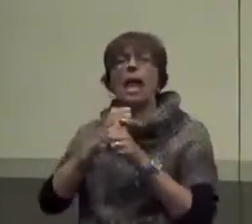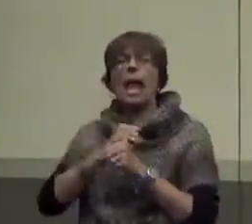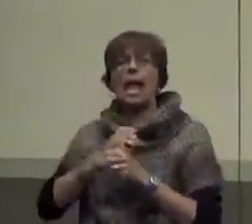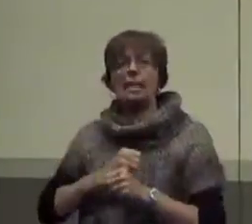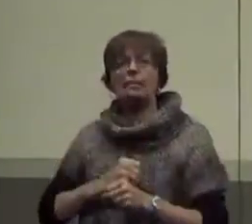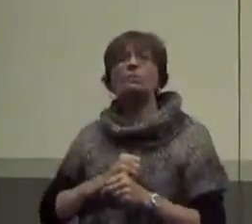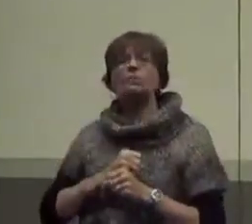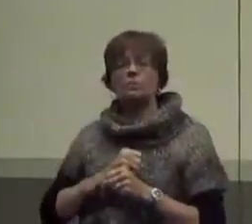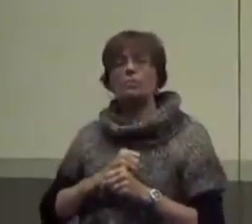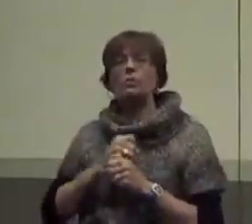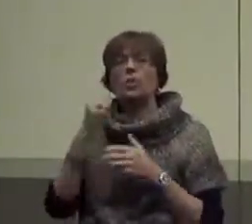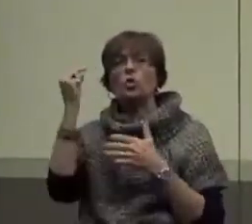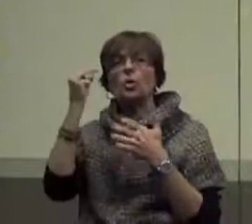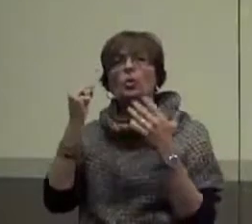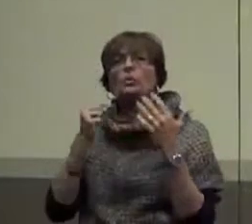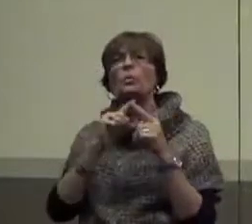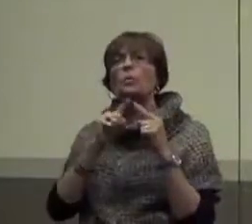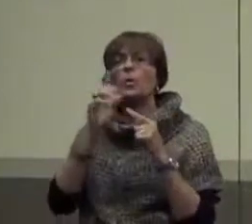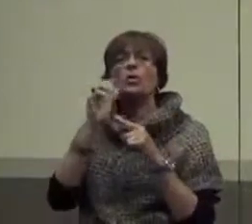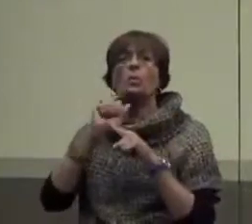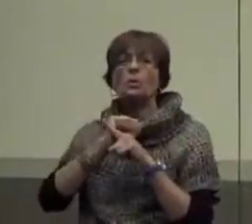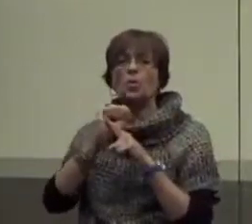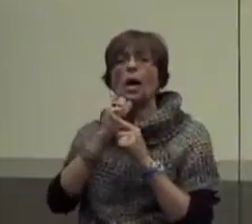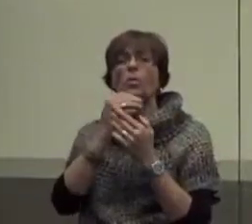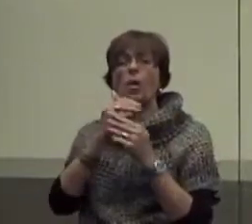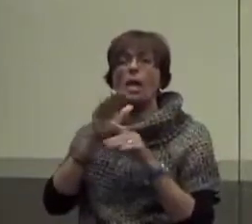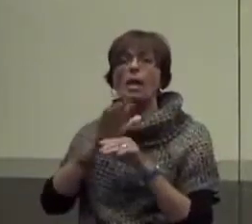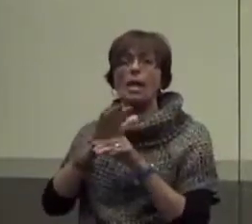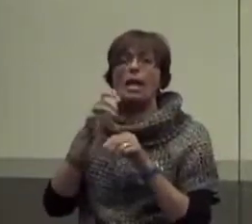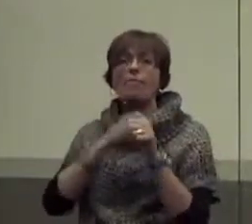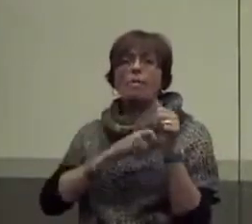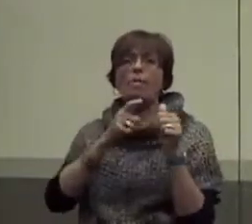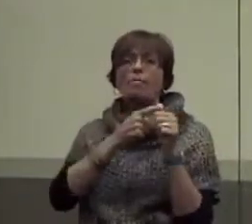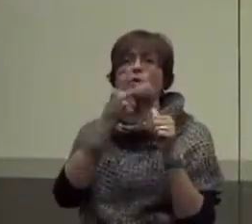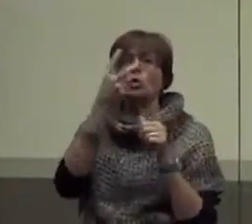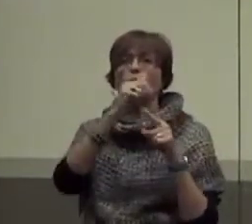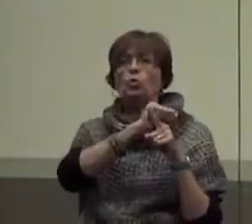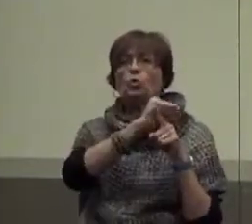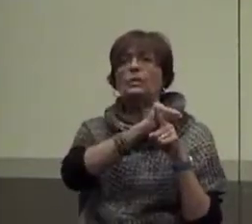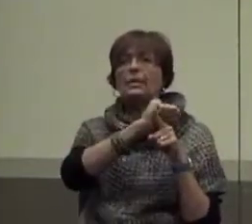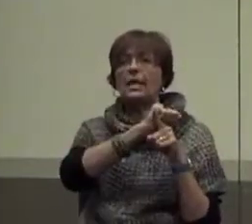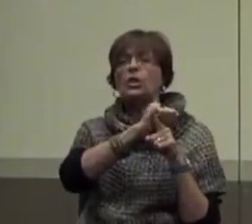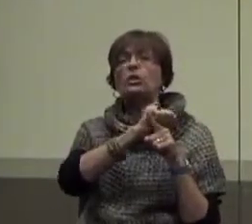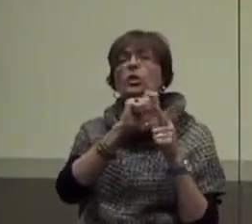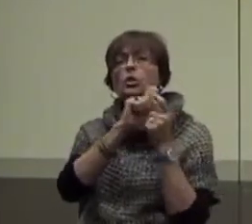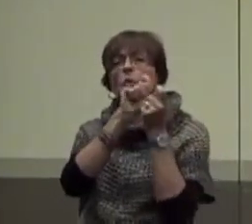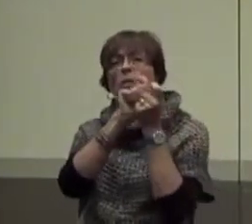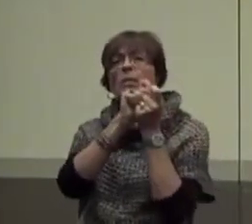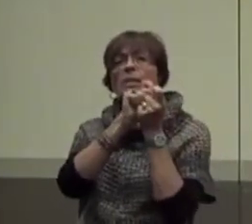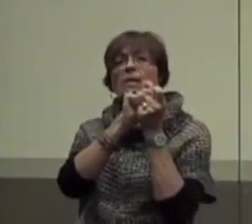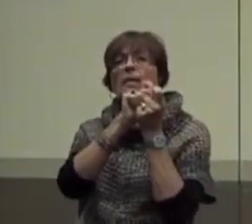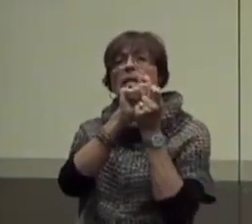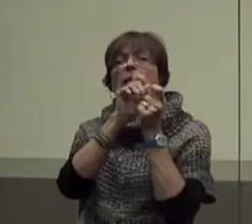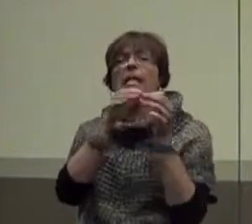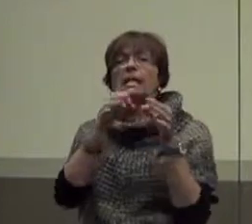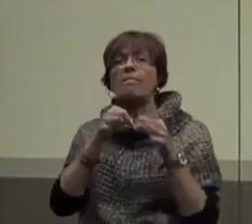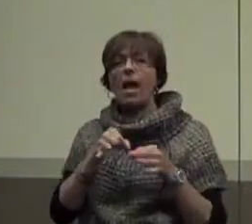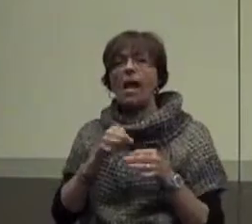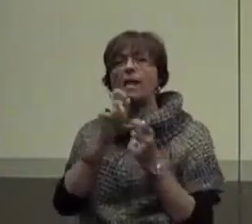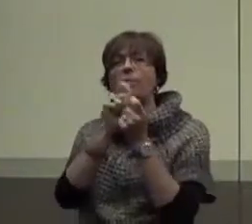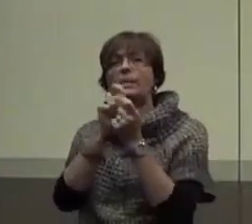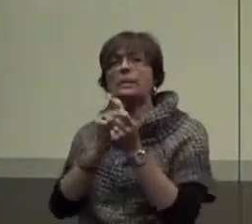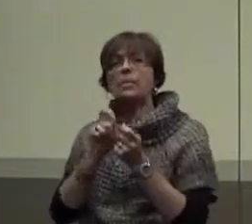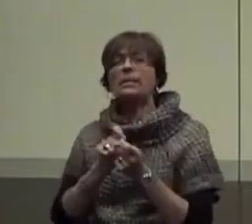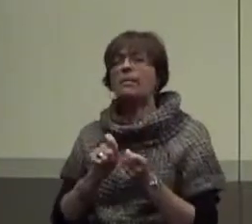kind of doing those pieces, but you'll be trained well enough from the first 2 sessions to specifically define those things and be specific.